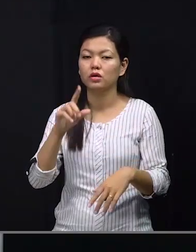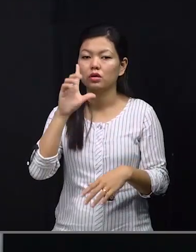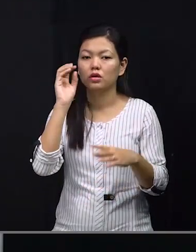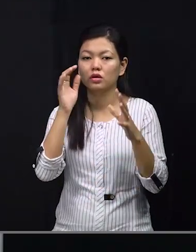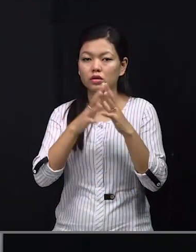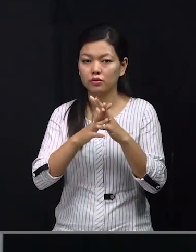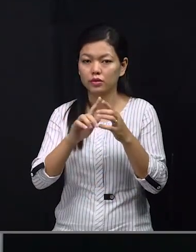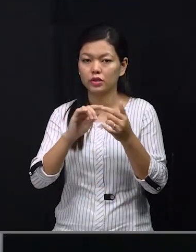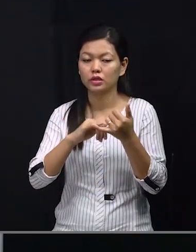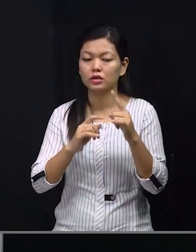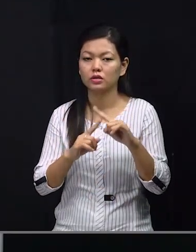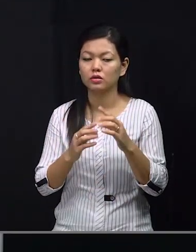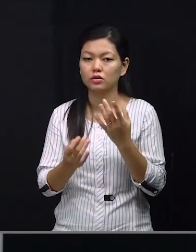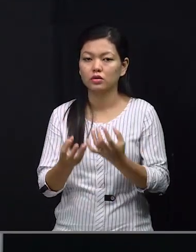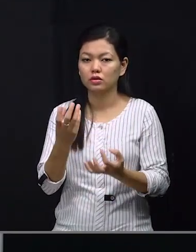boiling point.